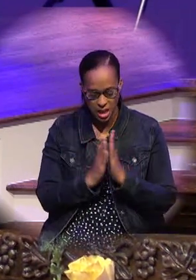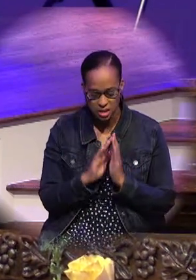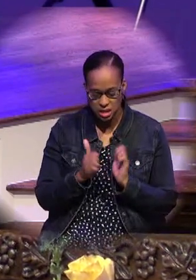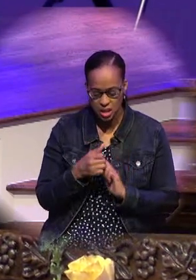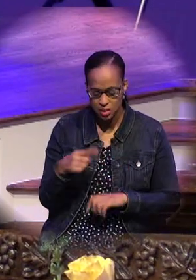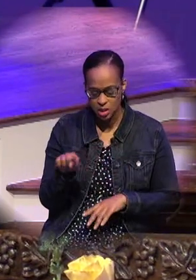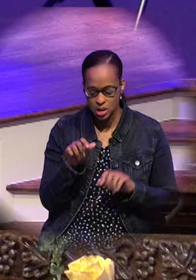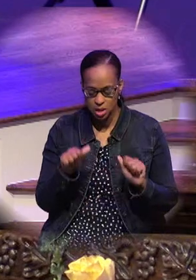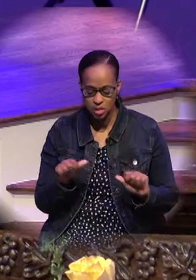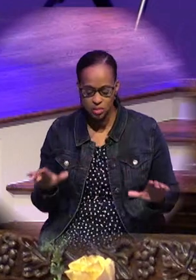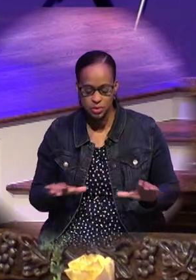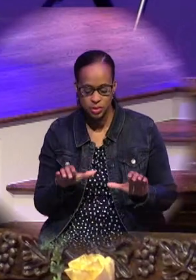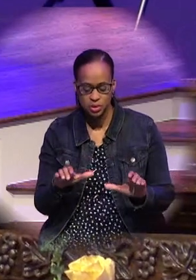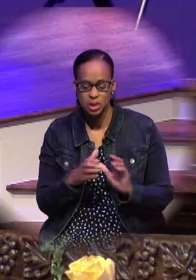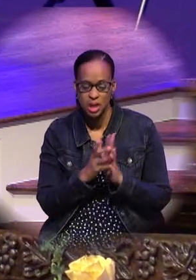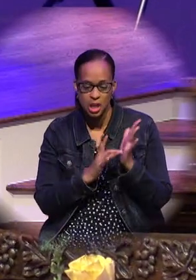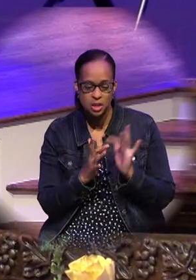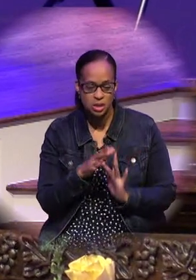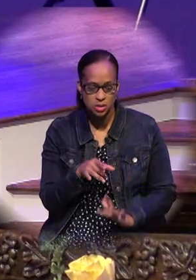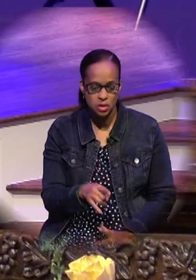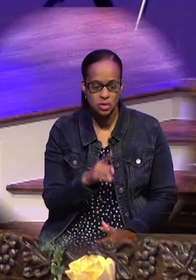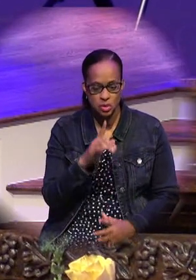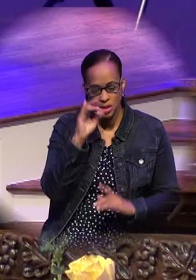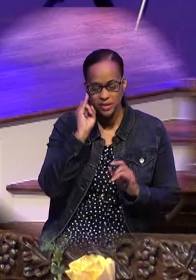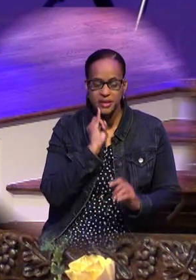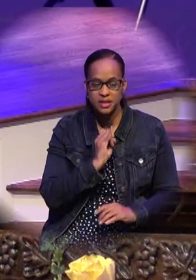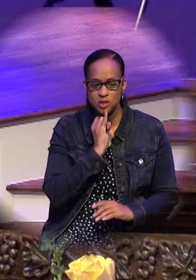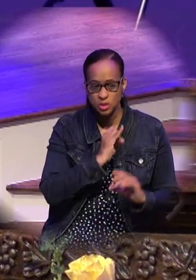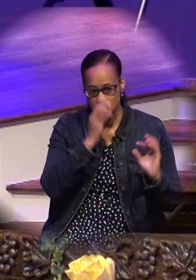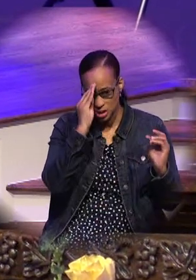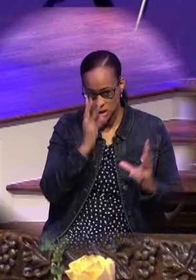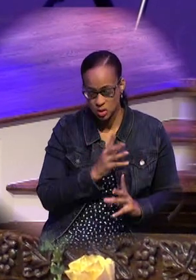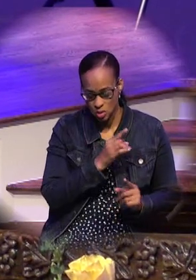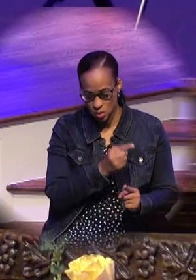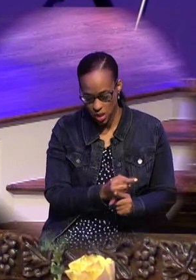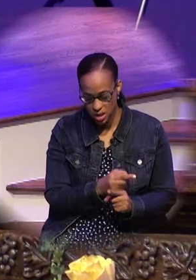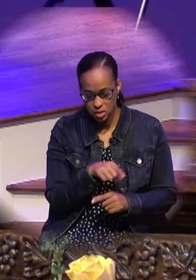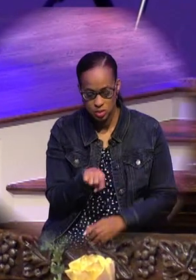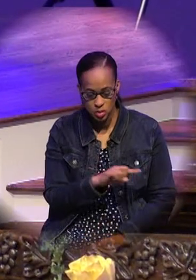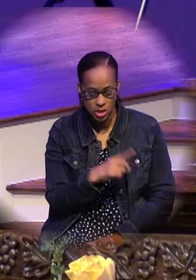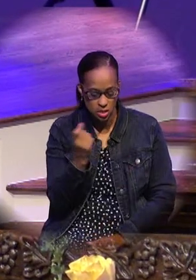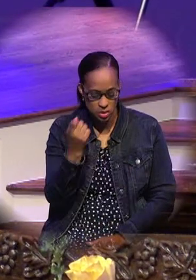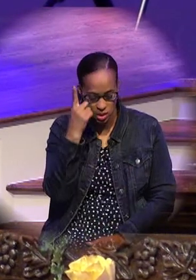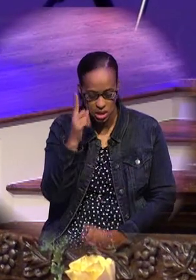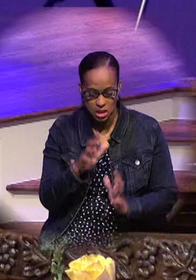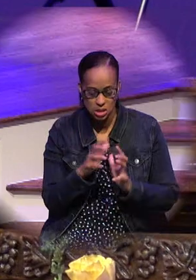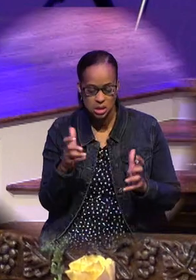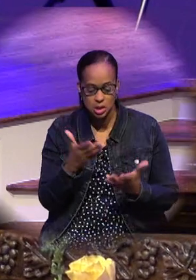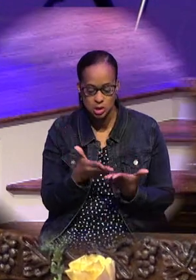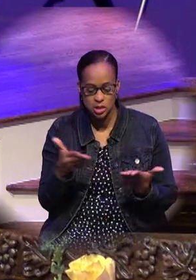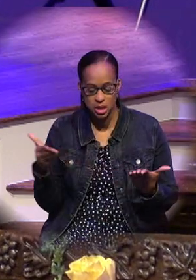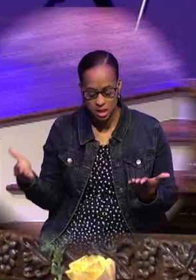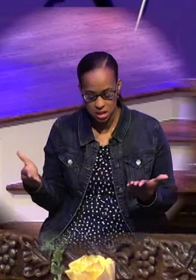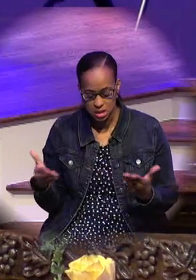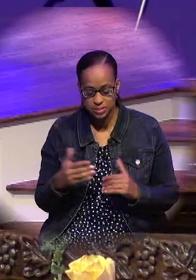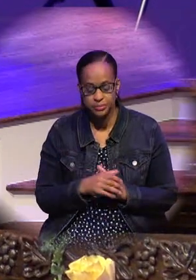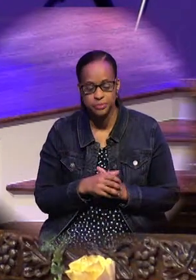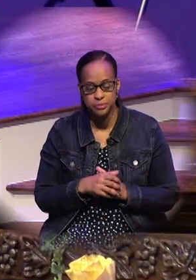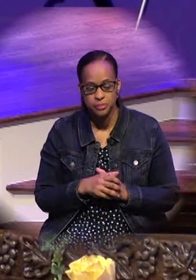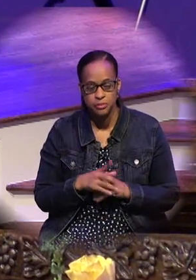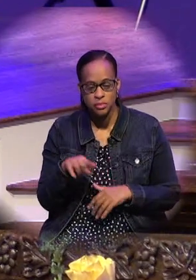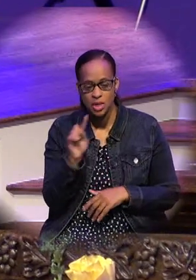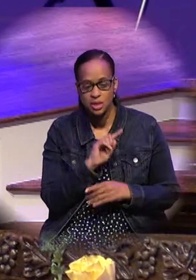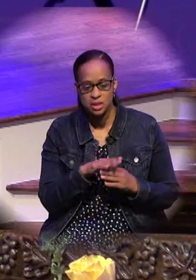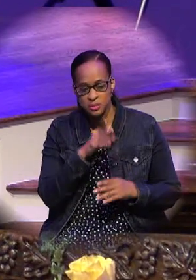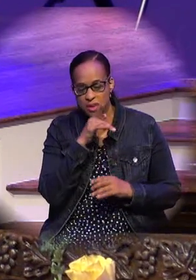any of this be? Jesus says, you're Israel's teacher, aren't you? Don't you understand such things? Then he begins to speak